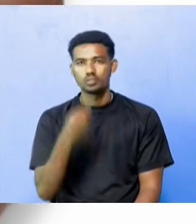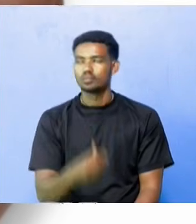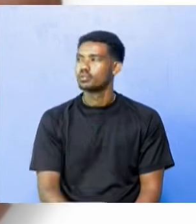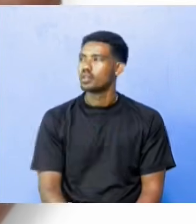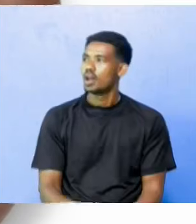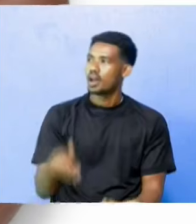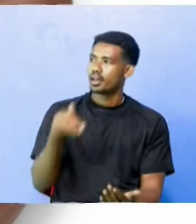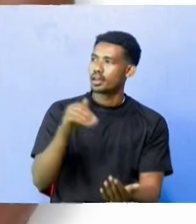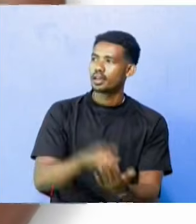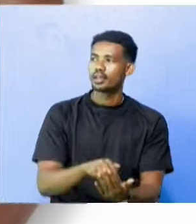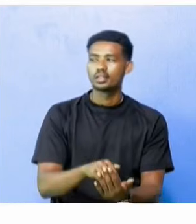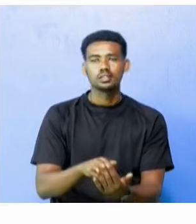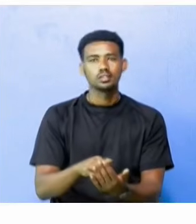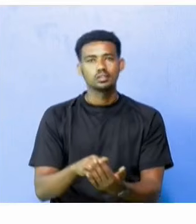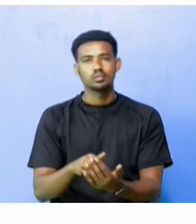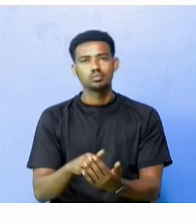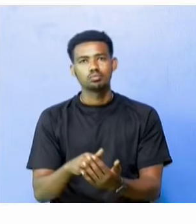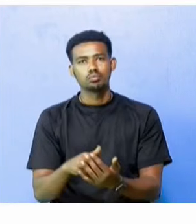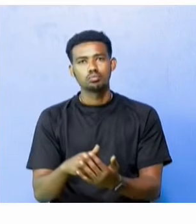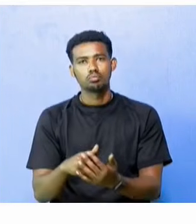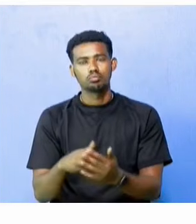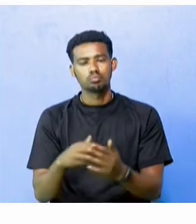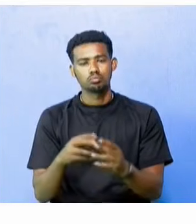Again, most